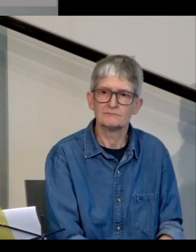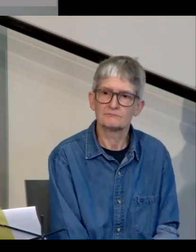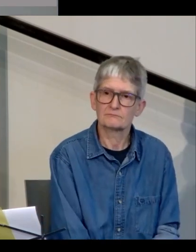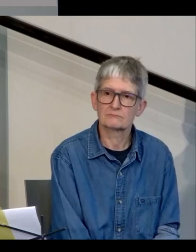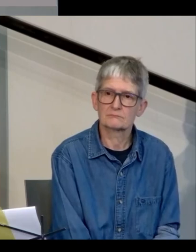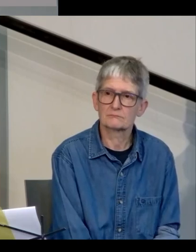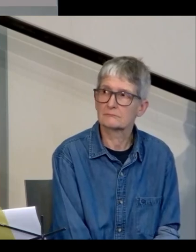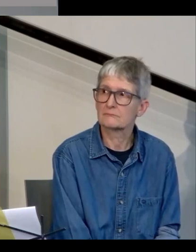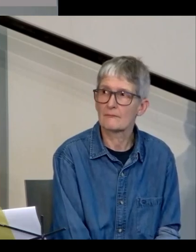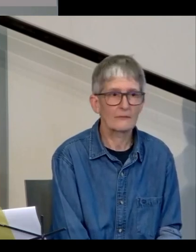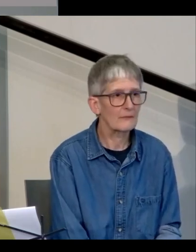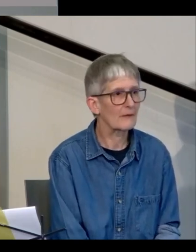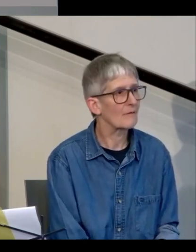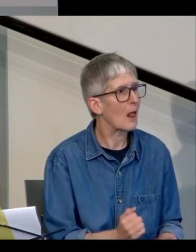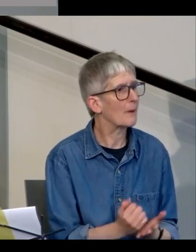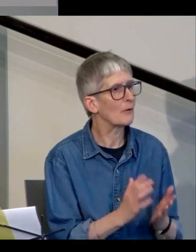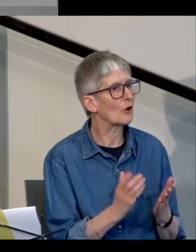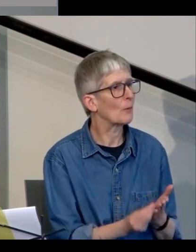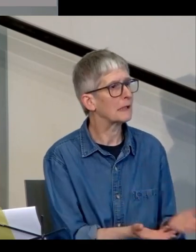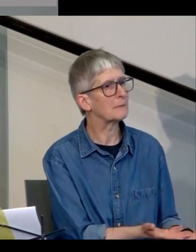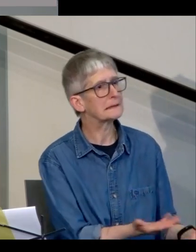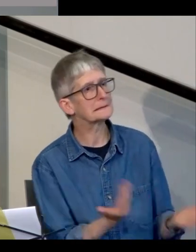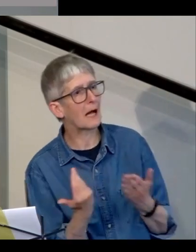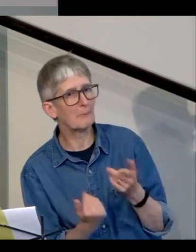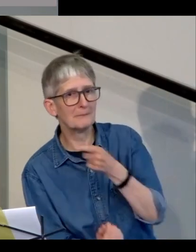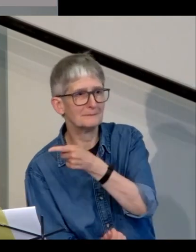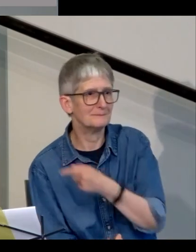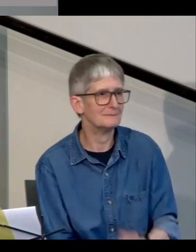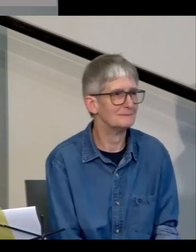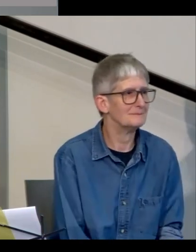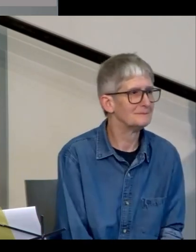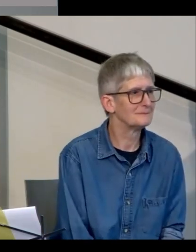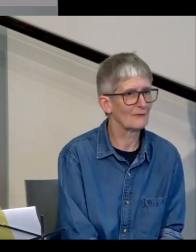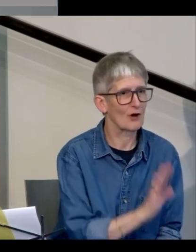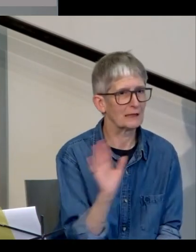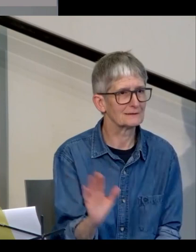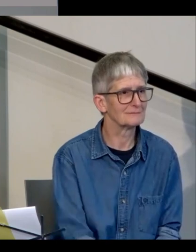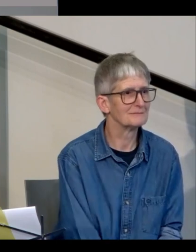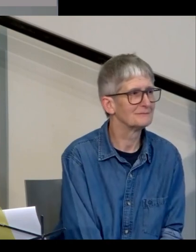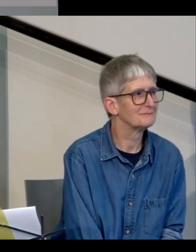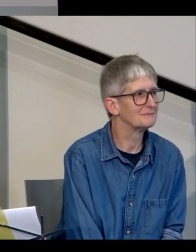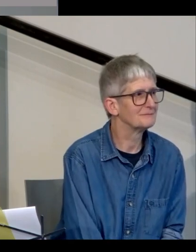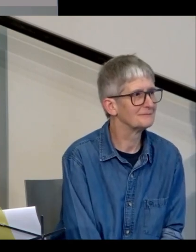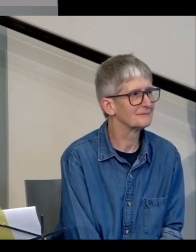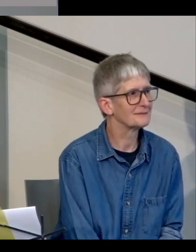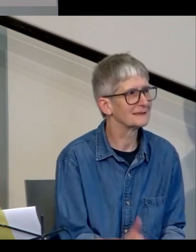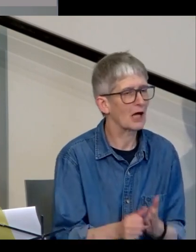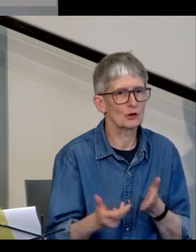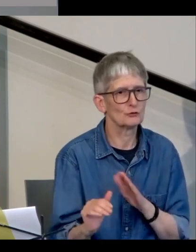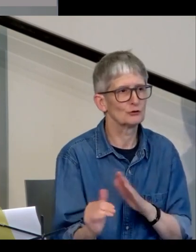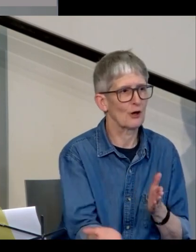If you're helping with communion today, can I encourage you to come up to the front as we'll start to